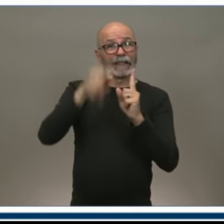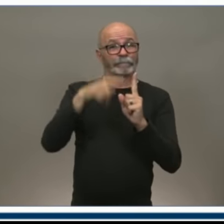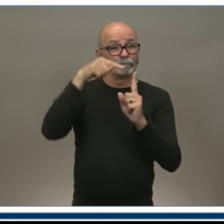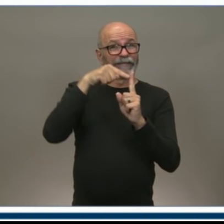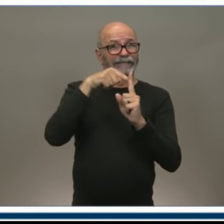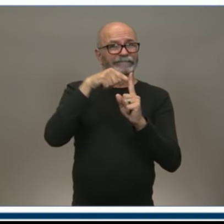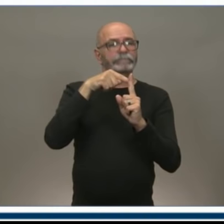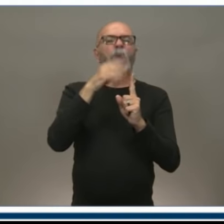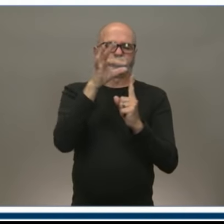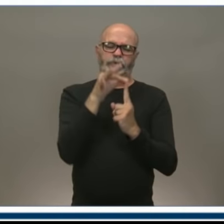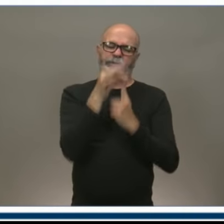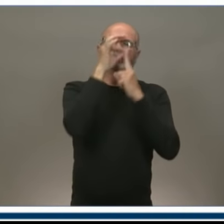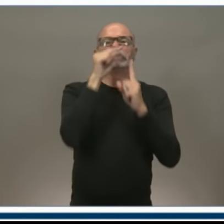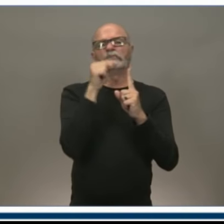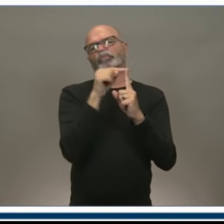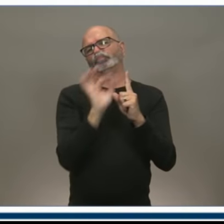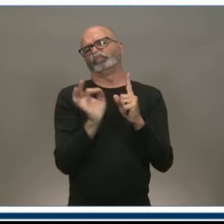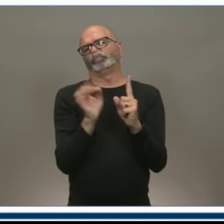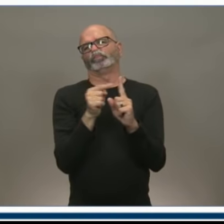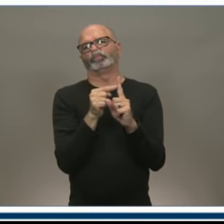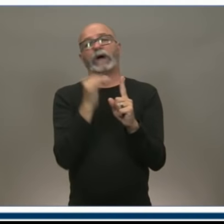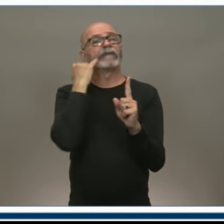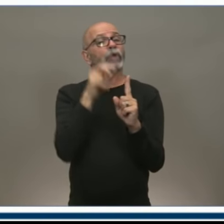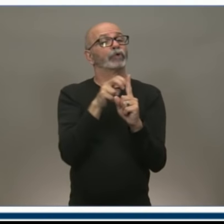long as their travel remains work-related,